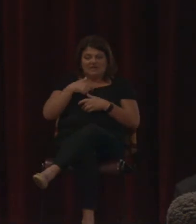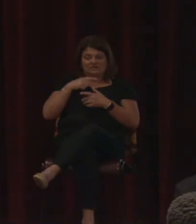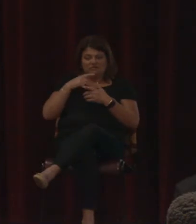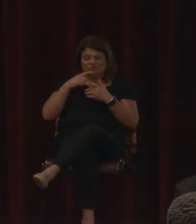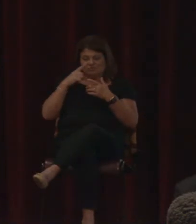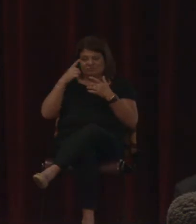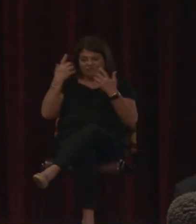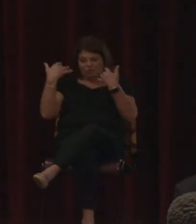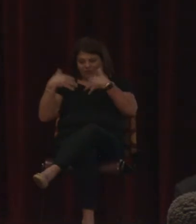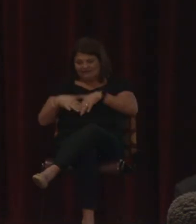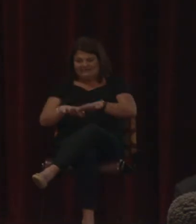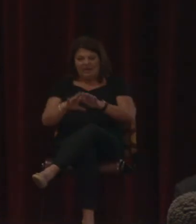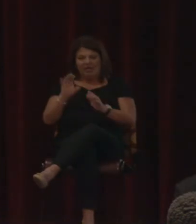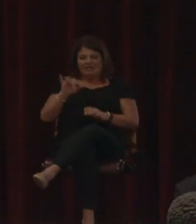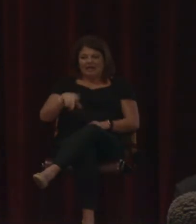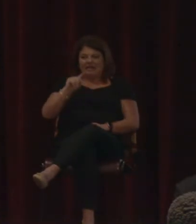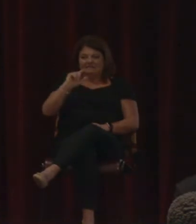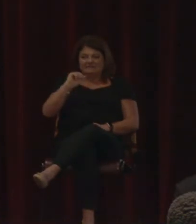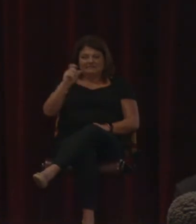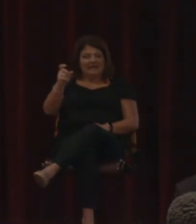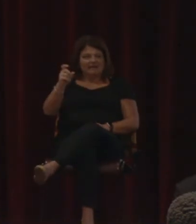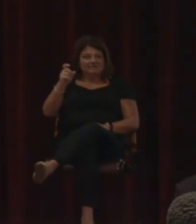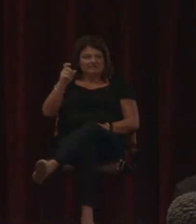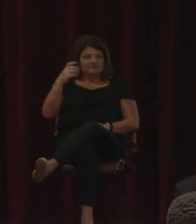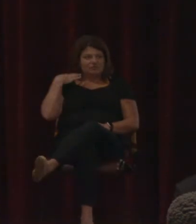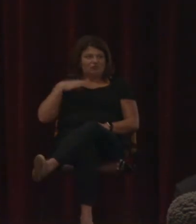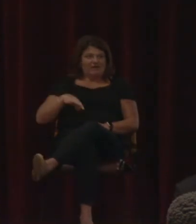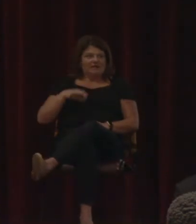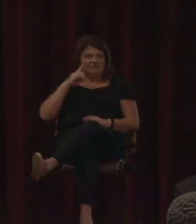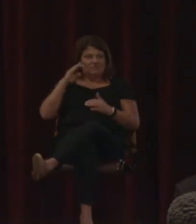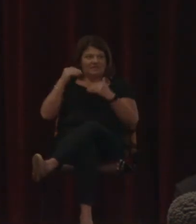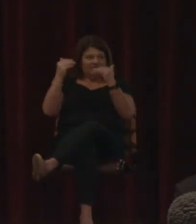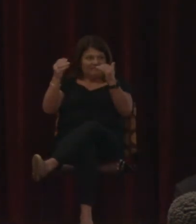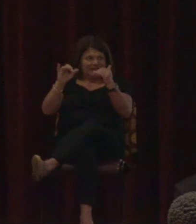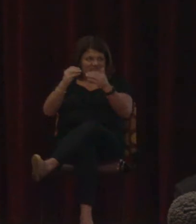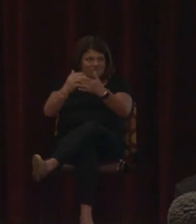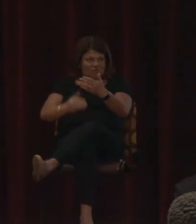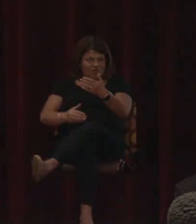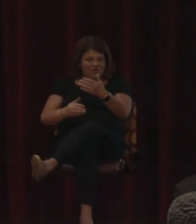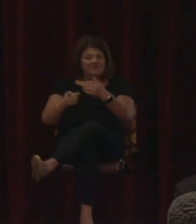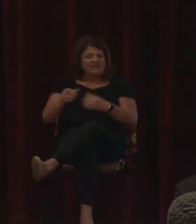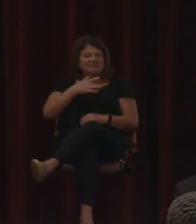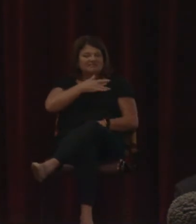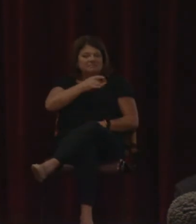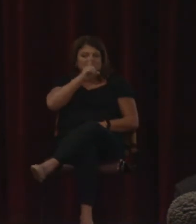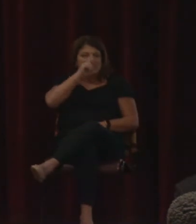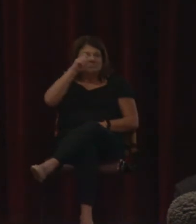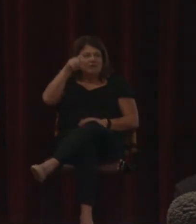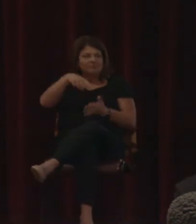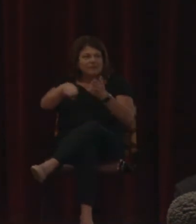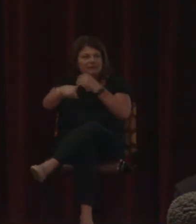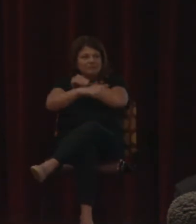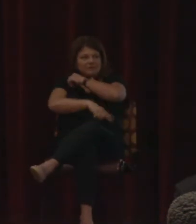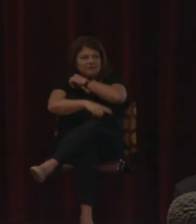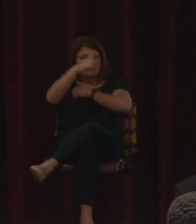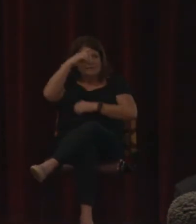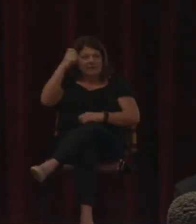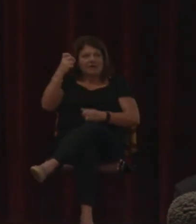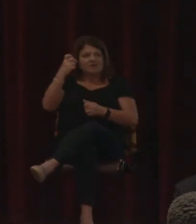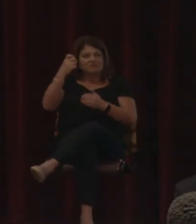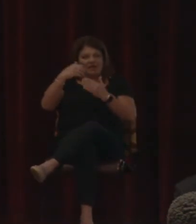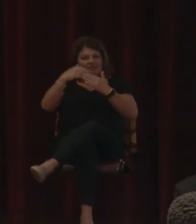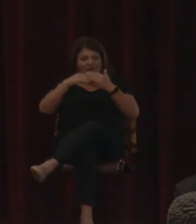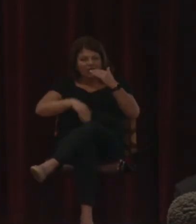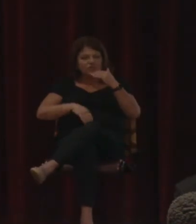tax credit. And just incidentally, they would typically not have to pay the penalty because they're under the